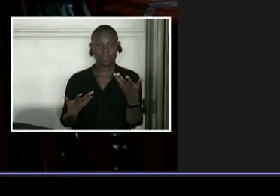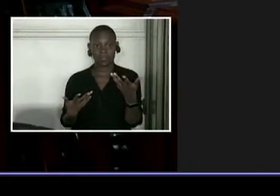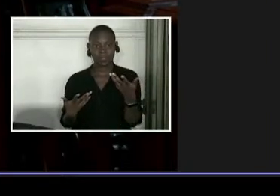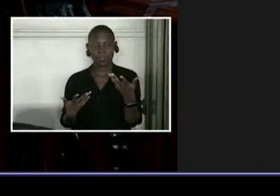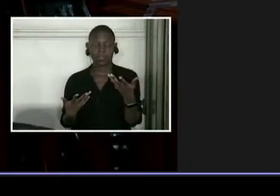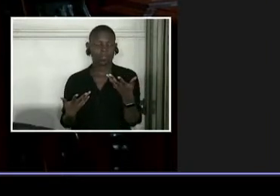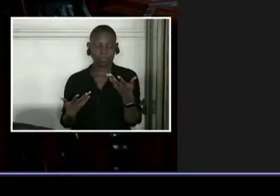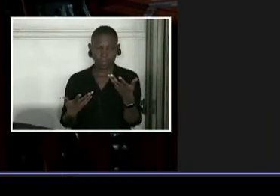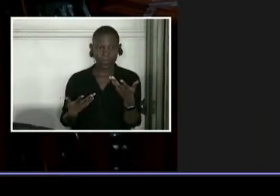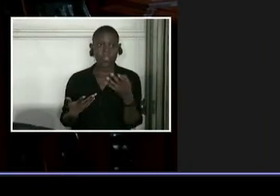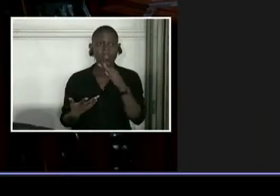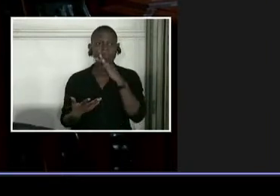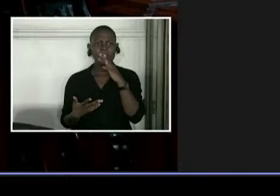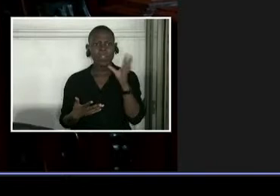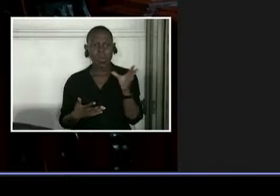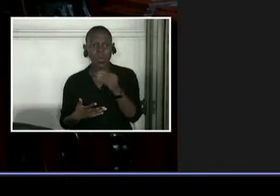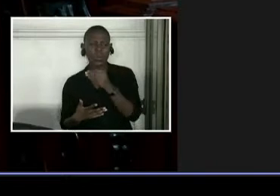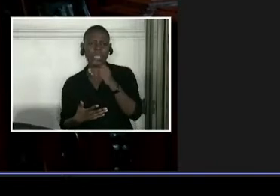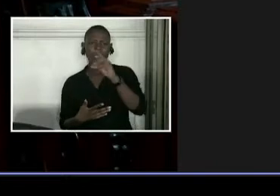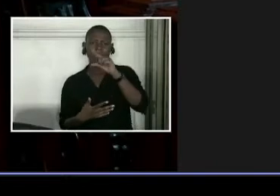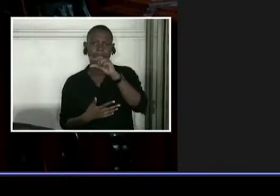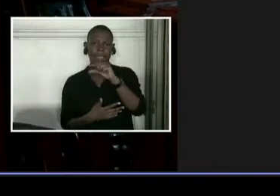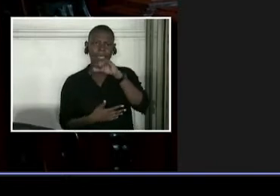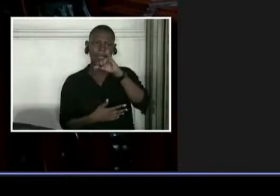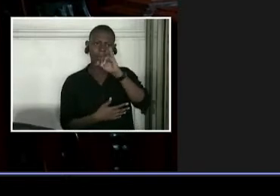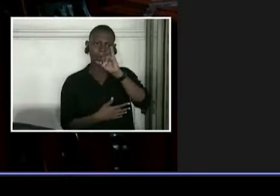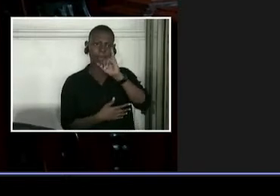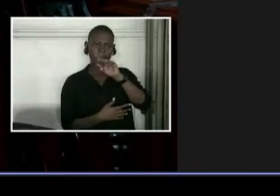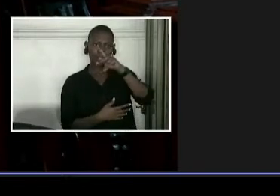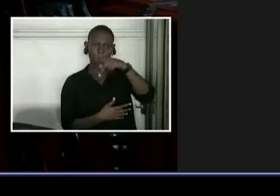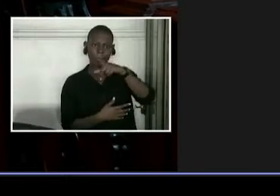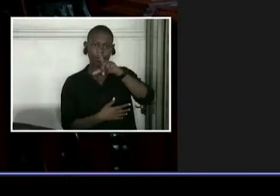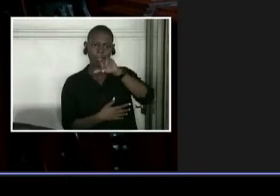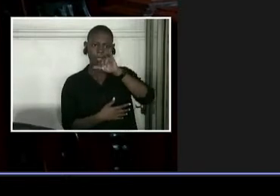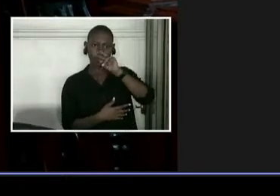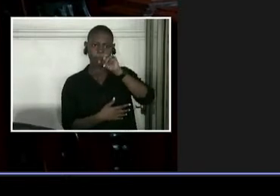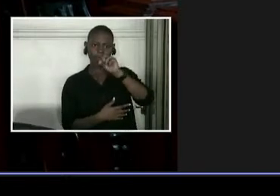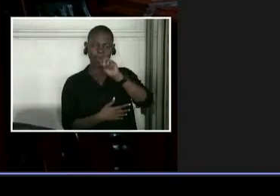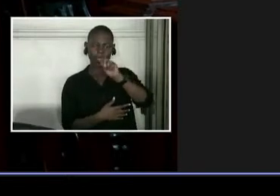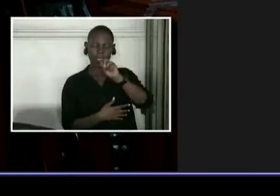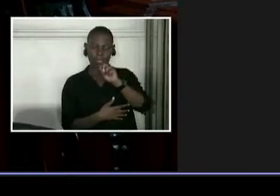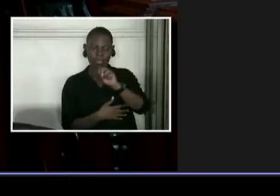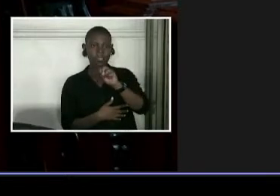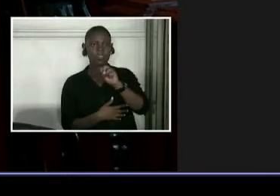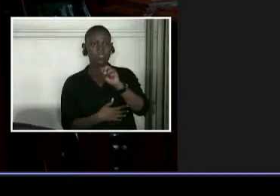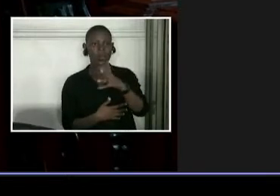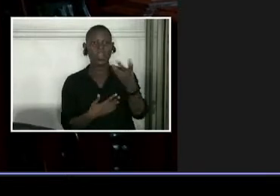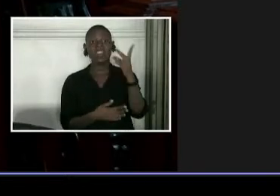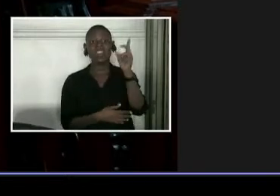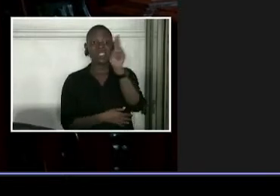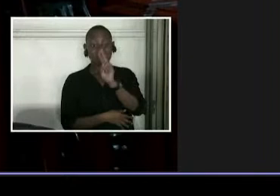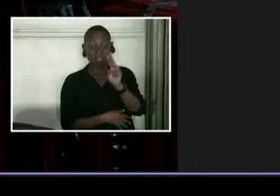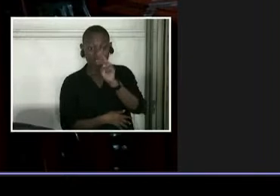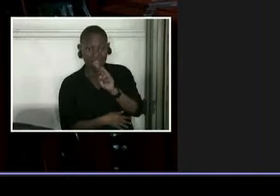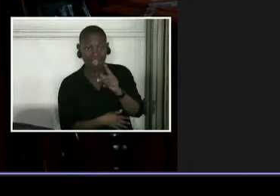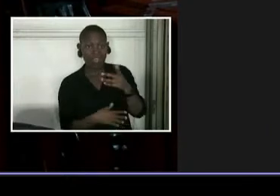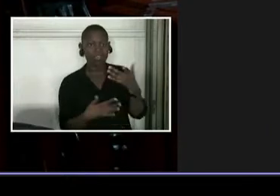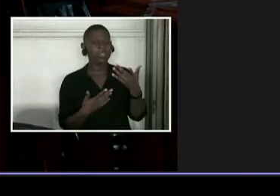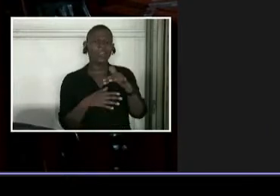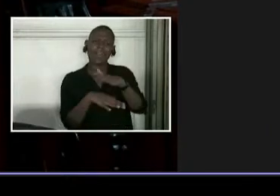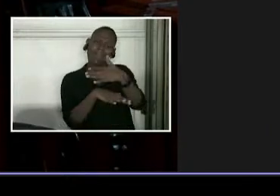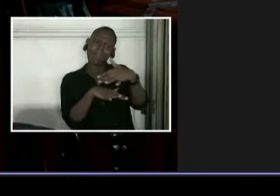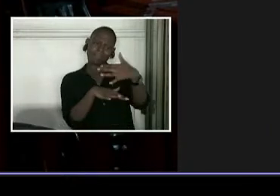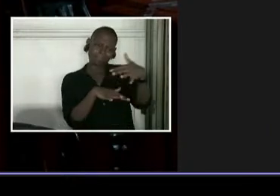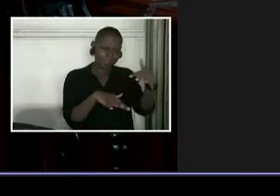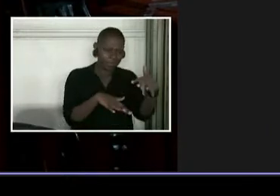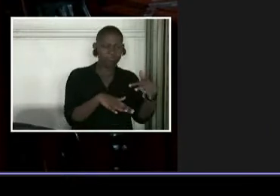beds, only in hostels such as Cliplands, Wema 17, in Umlazi, and many others like in Isikawini and other hostels in KK,